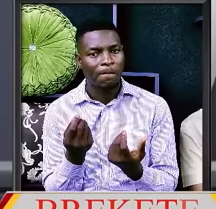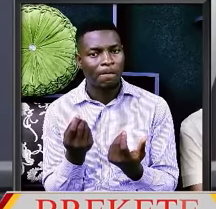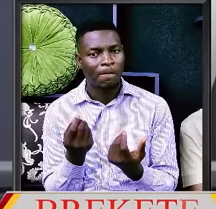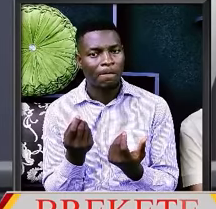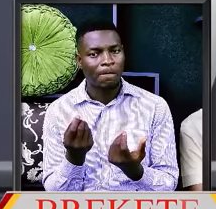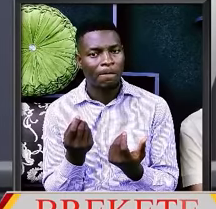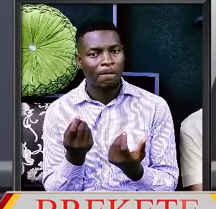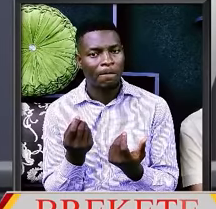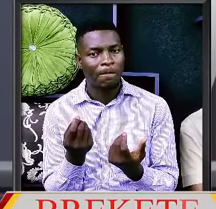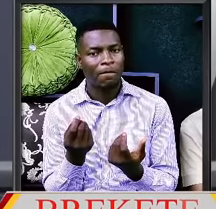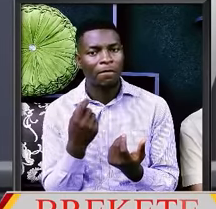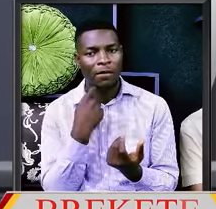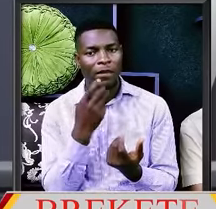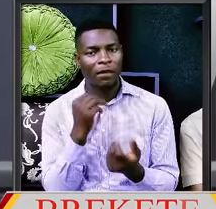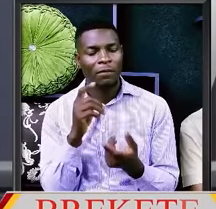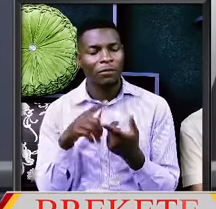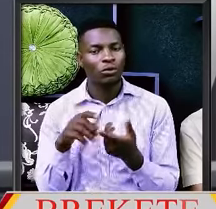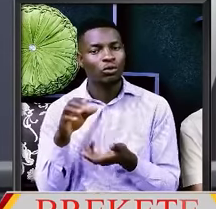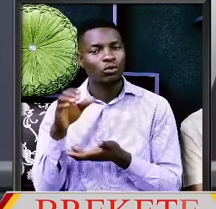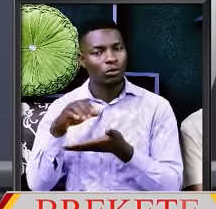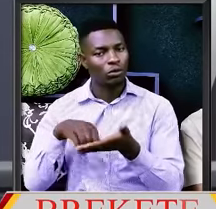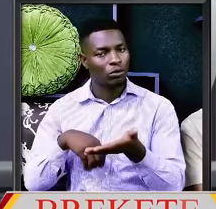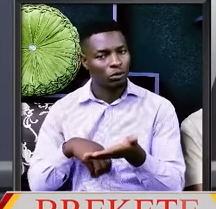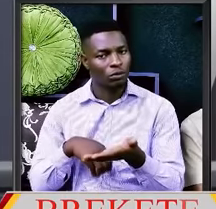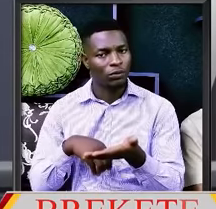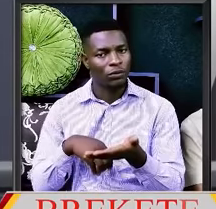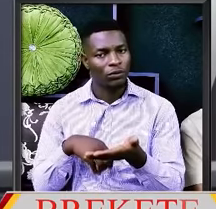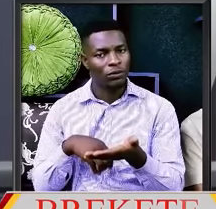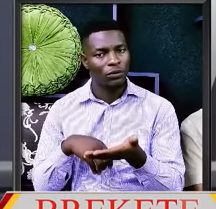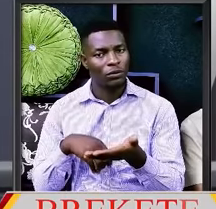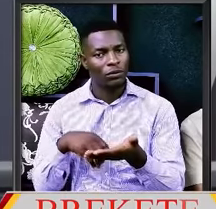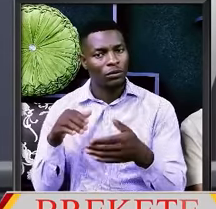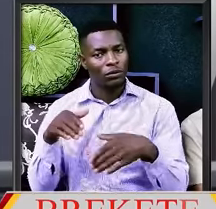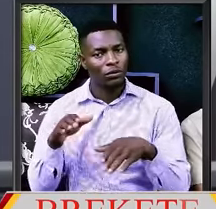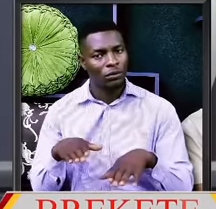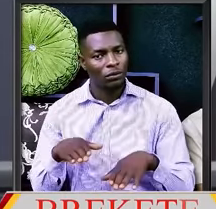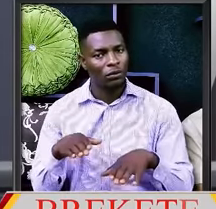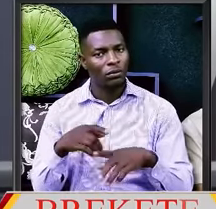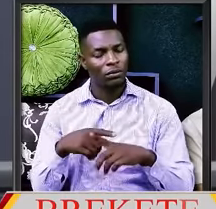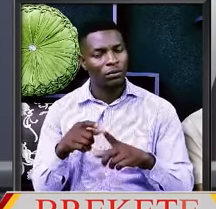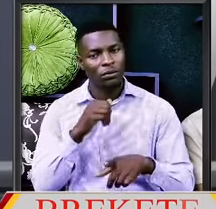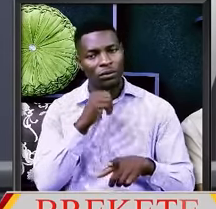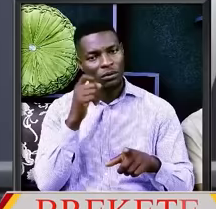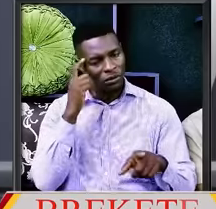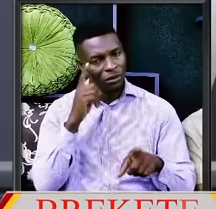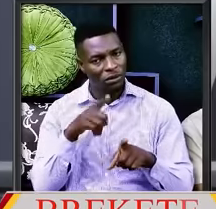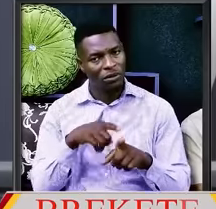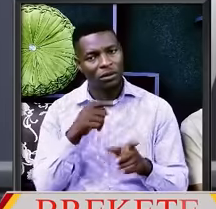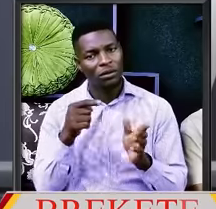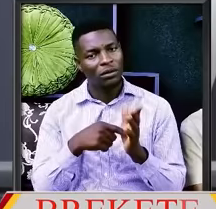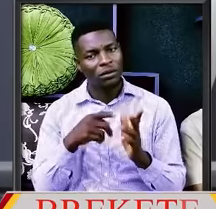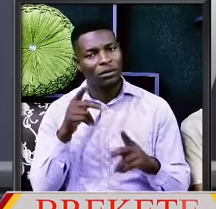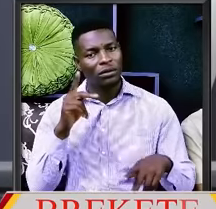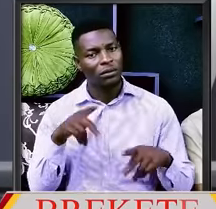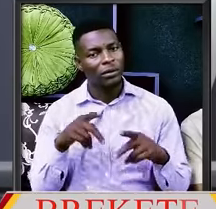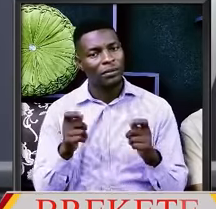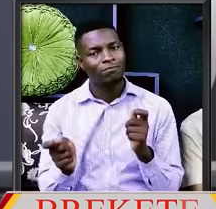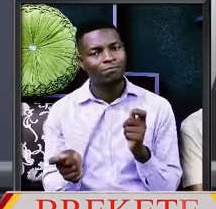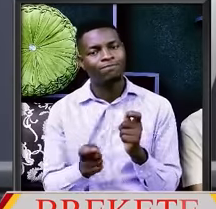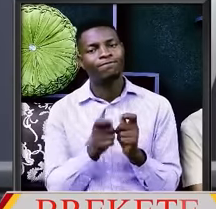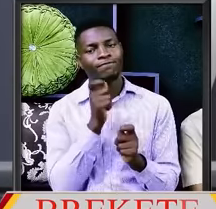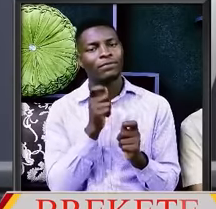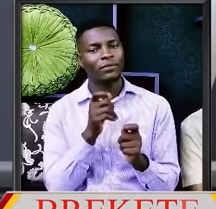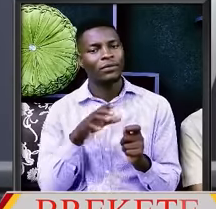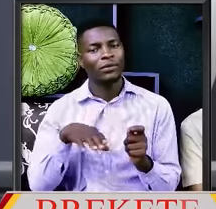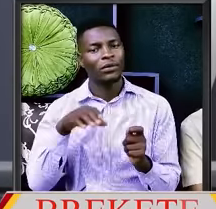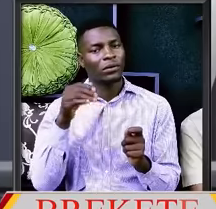You see, I think tell me you come out and you know, grief. So these people now don't come retaliate. I carry my phone, call